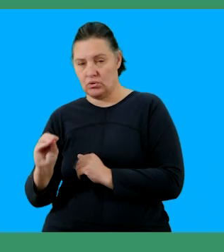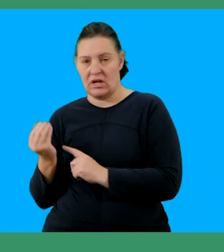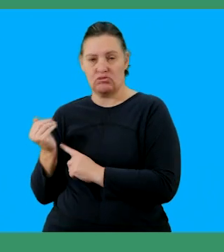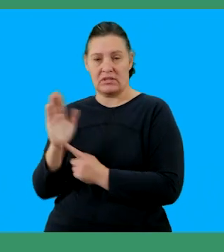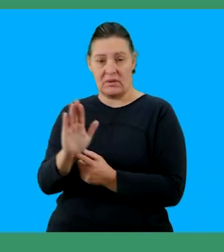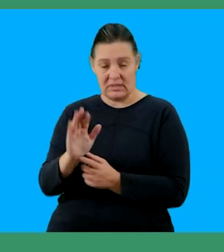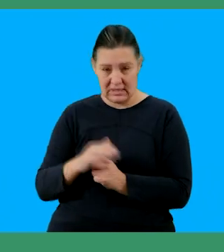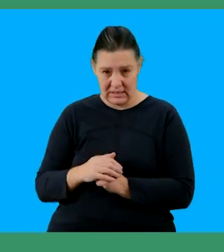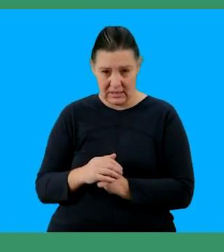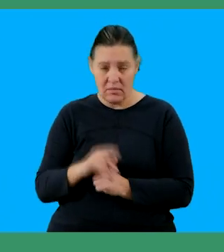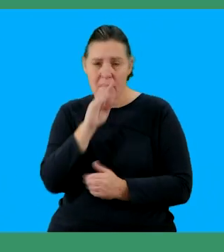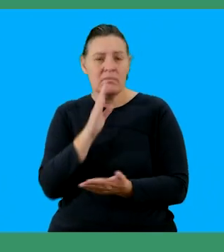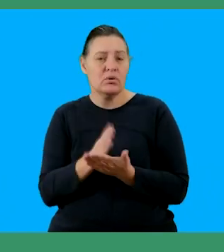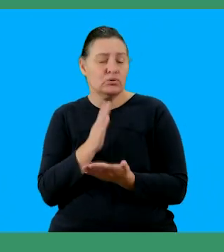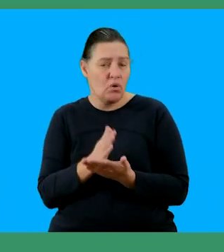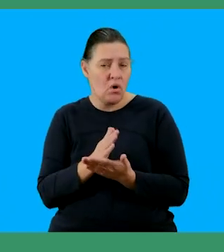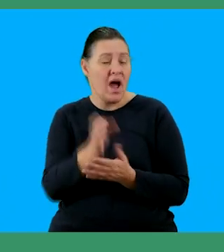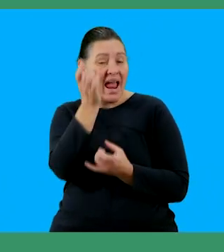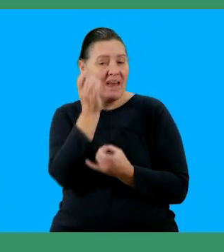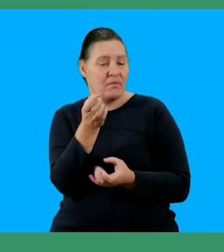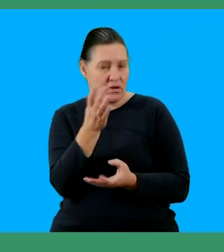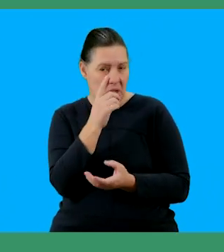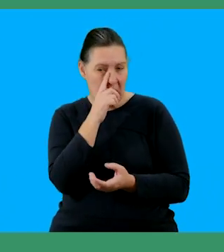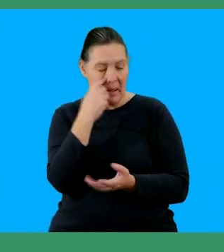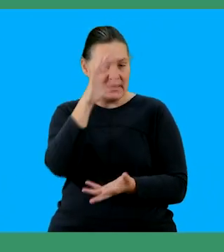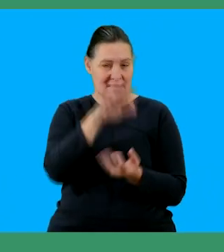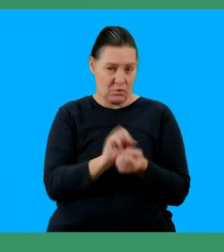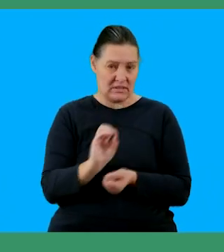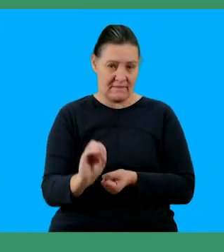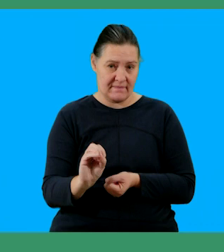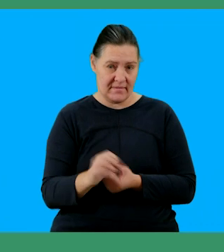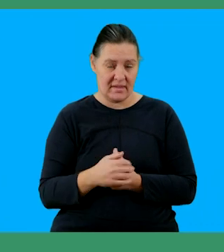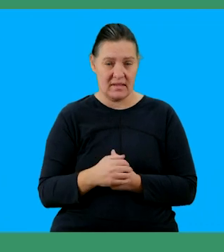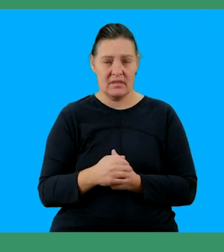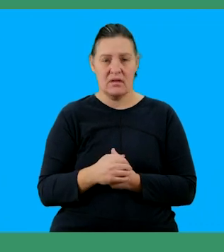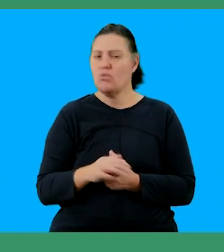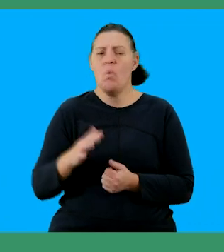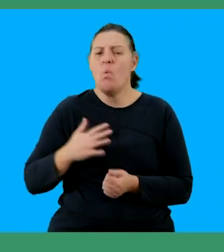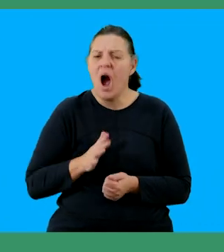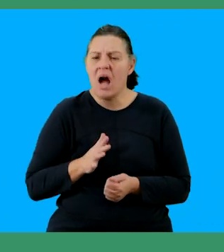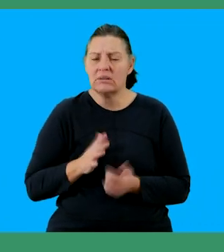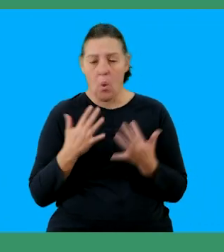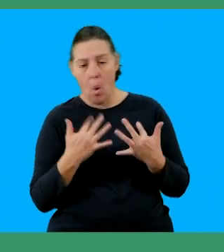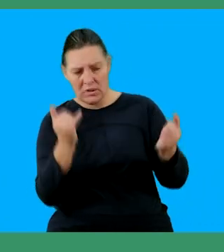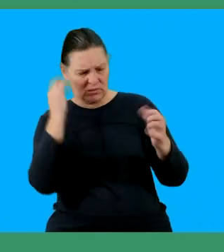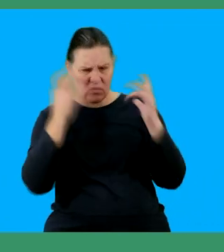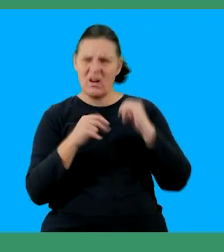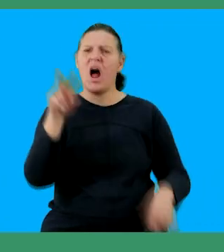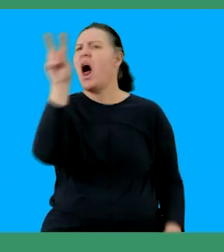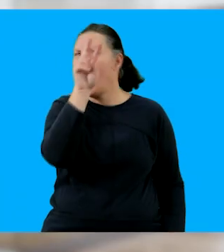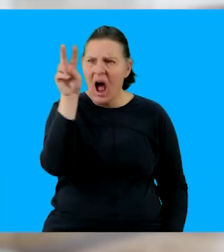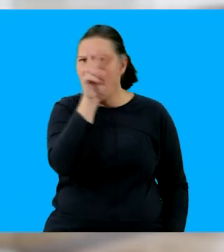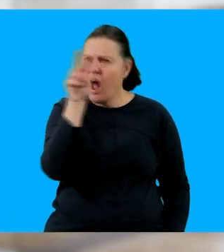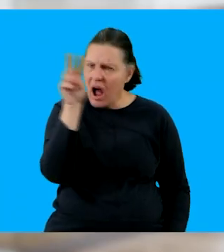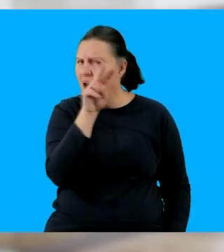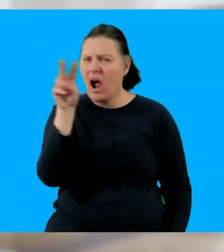prepare transparencies, you need to make sure that information is summarized. We don't want to confuse the audience trying to read what